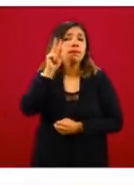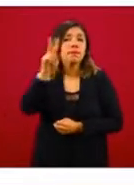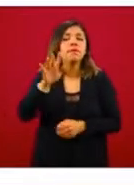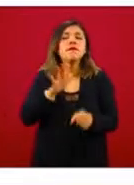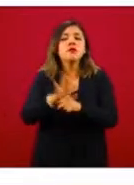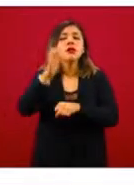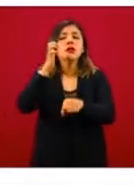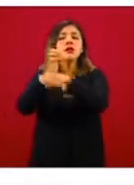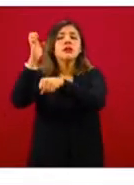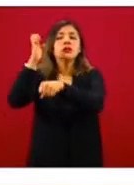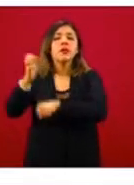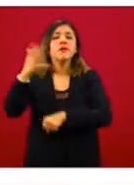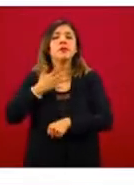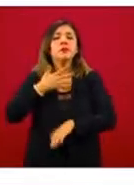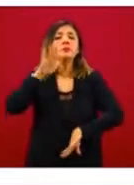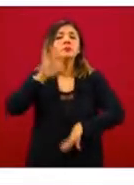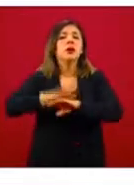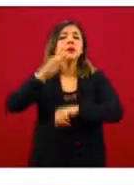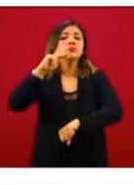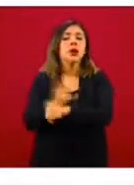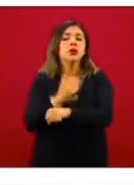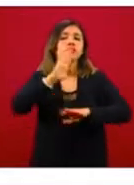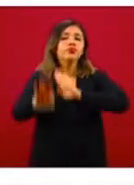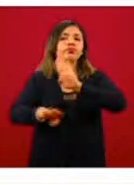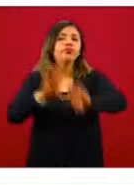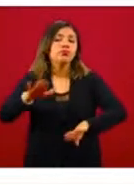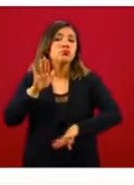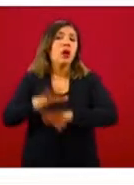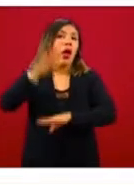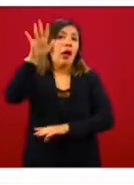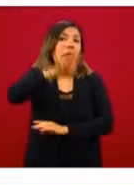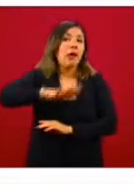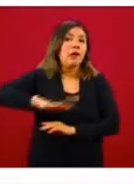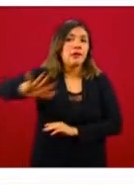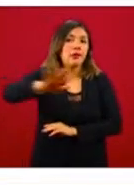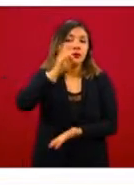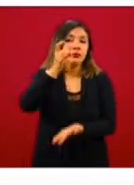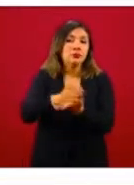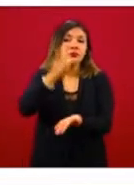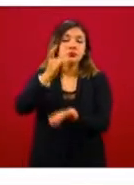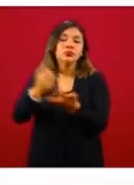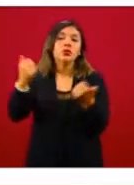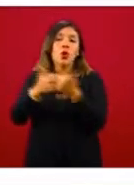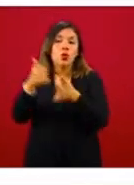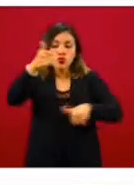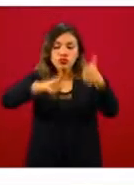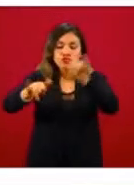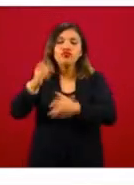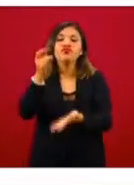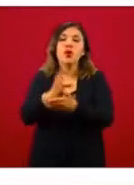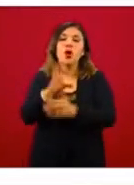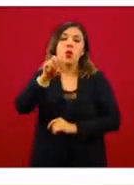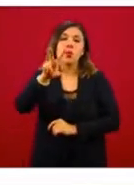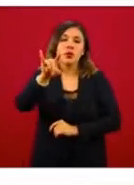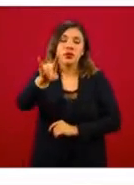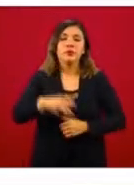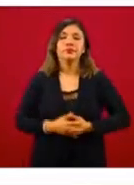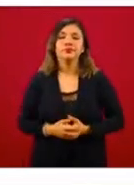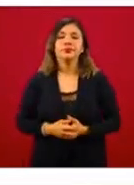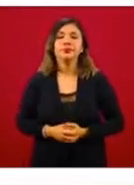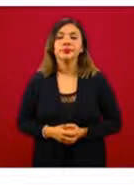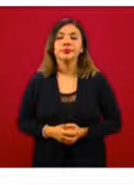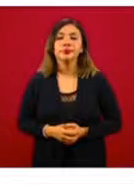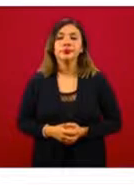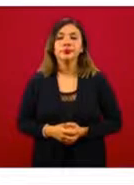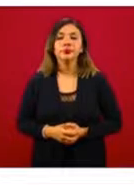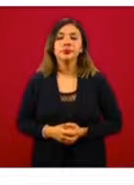can also see which states where the majority of deaths have happened that have been confirmed by a lab test.